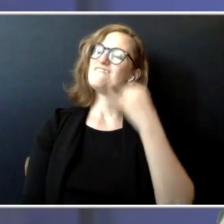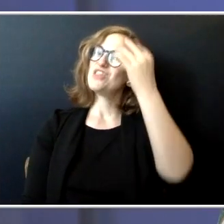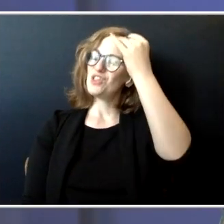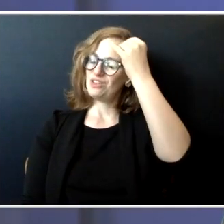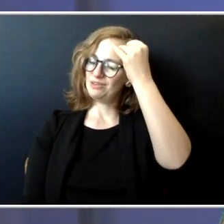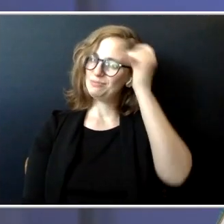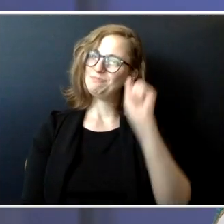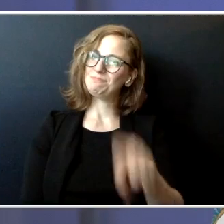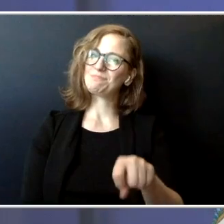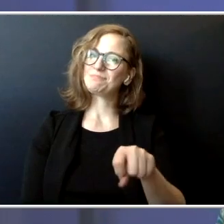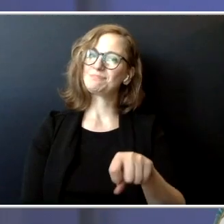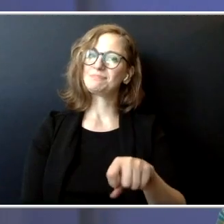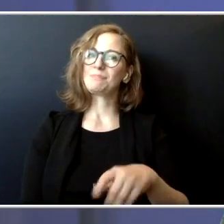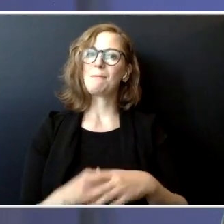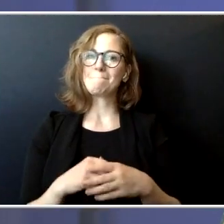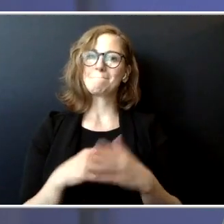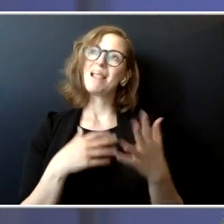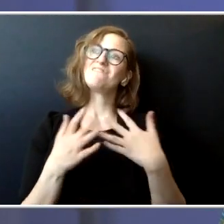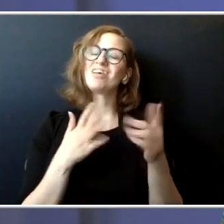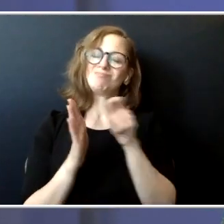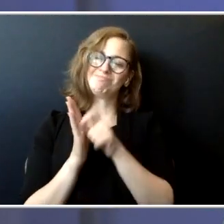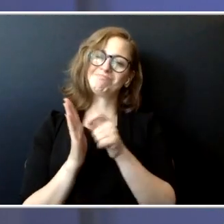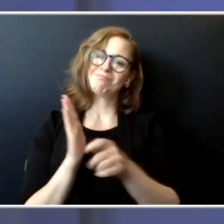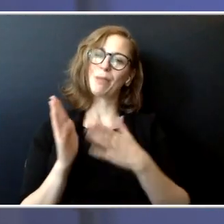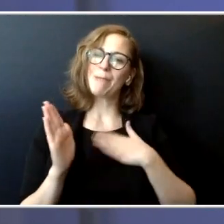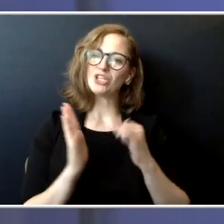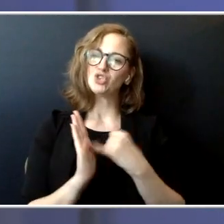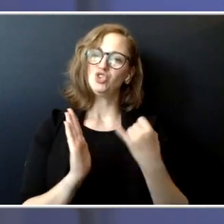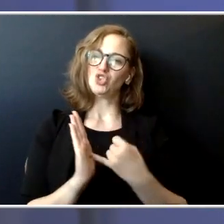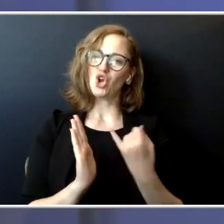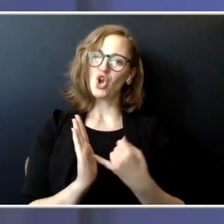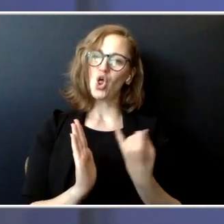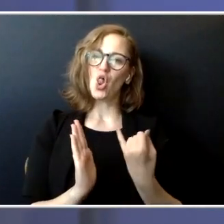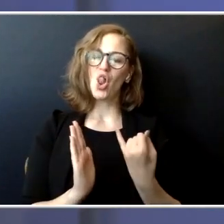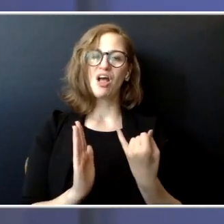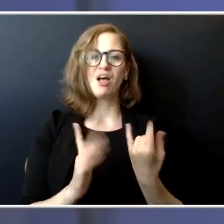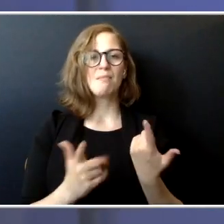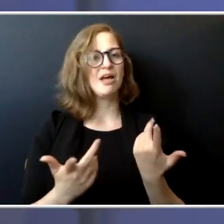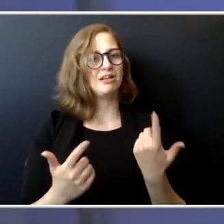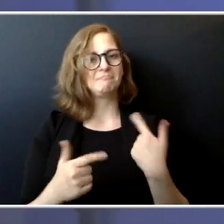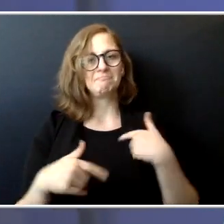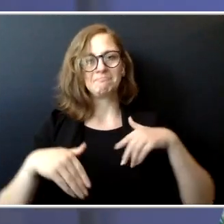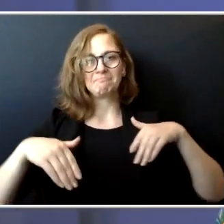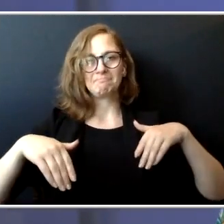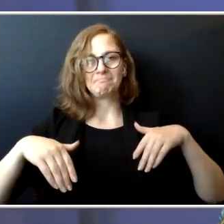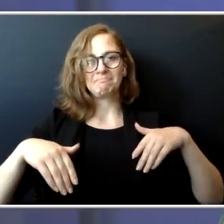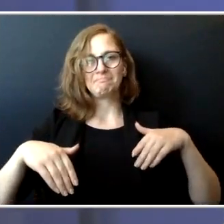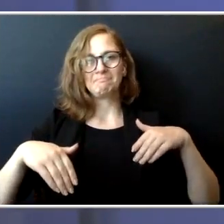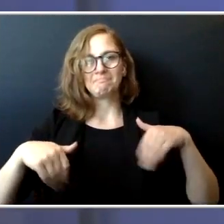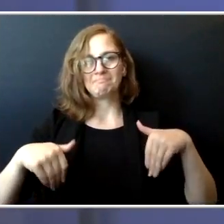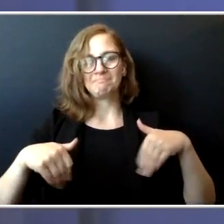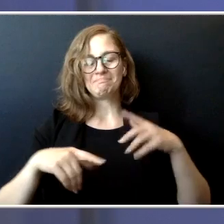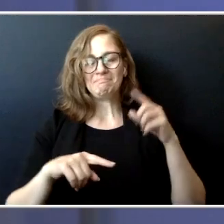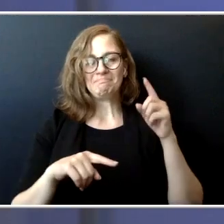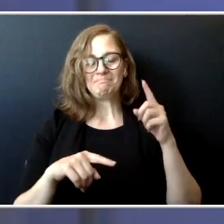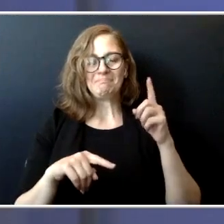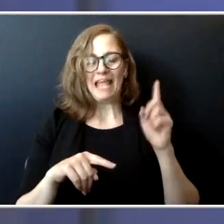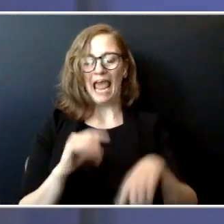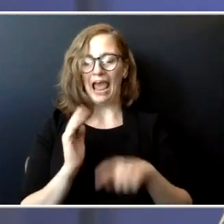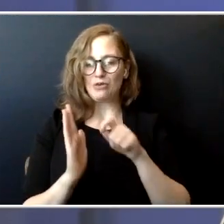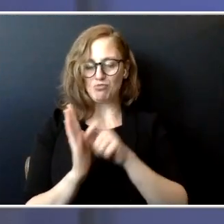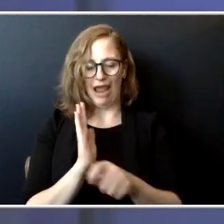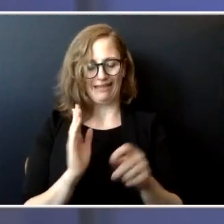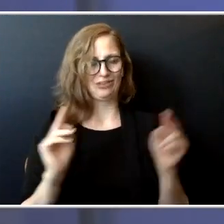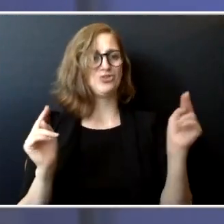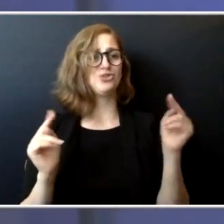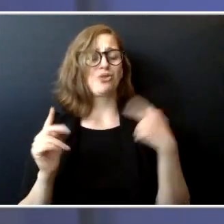even writing in my journal, but I haven't gotten to the point yet where I can write without smearing it with tears. So,